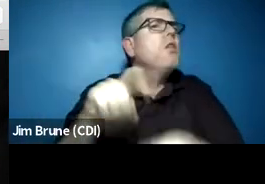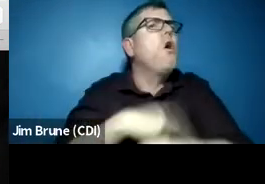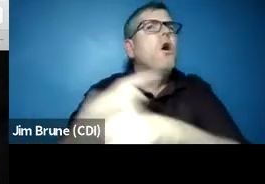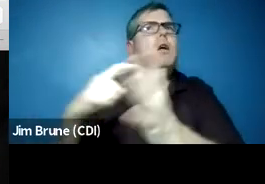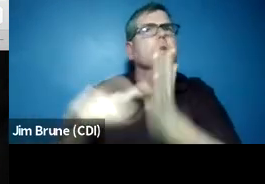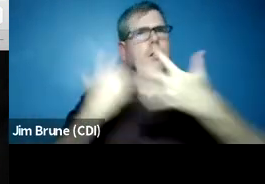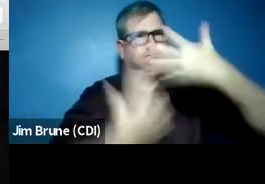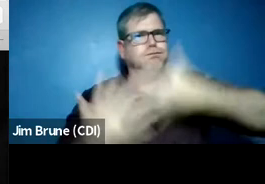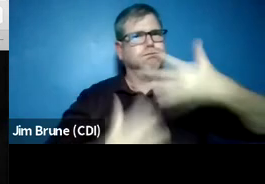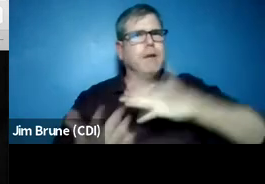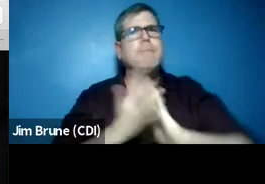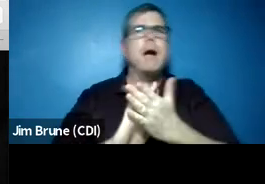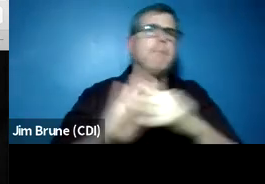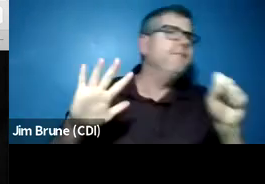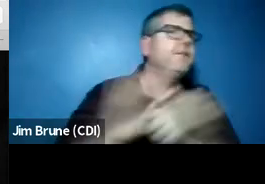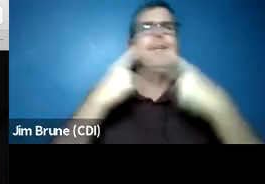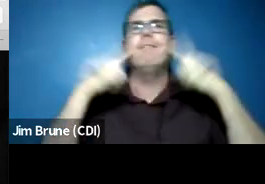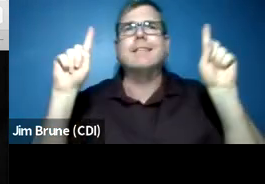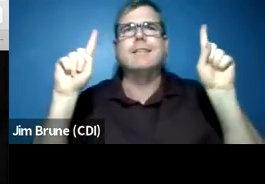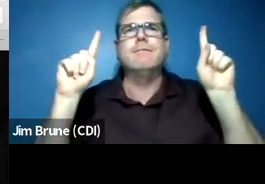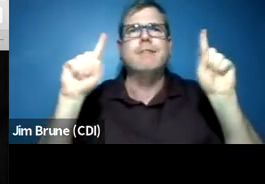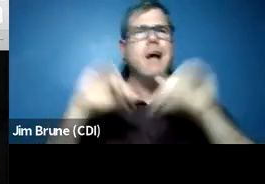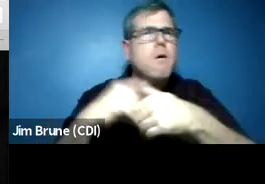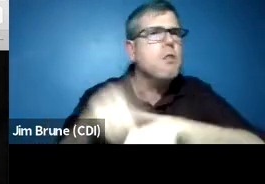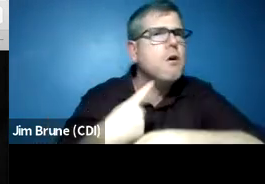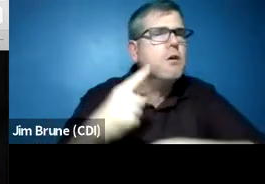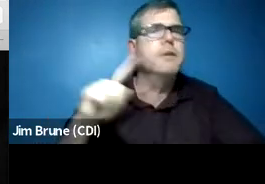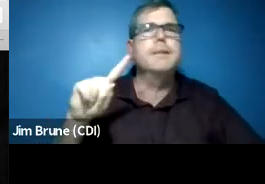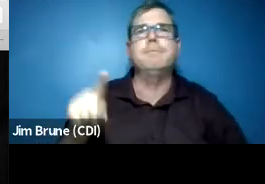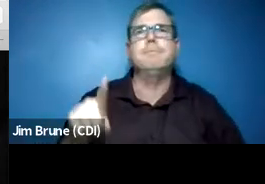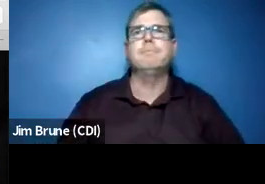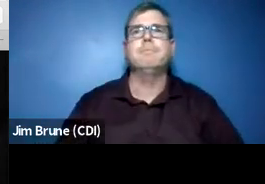We can bring up the poll answer since the people answered it already.